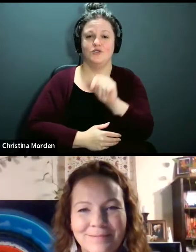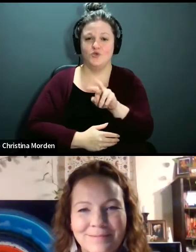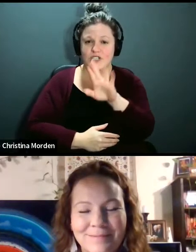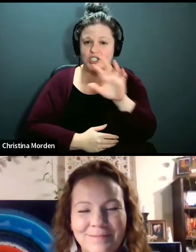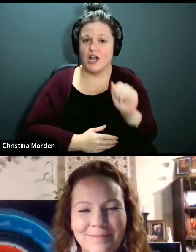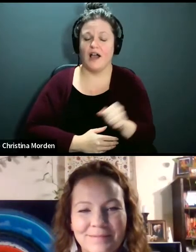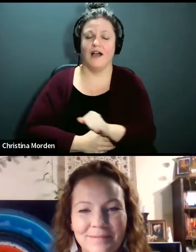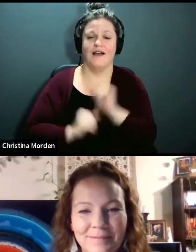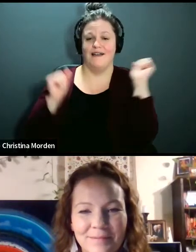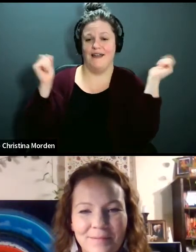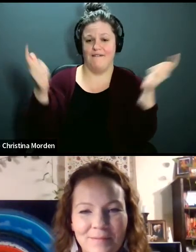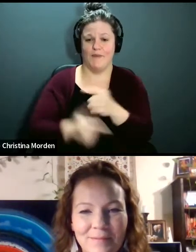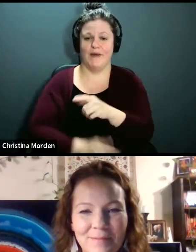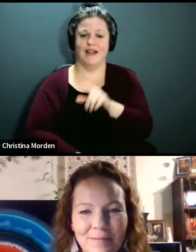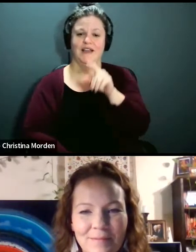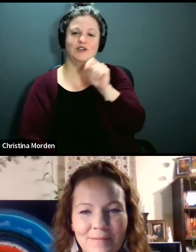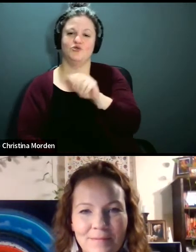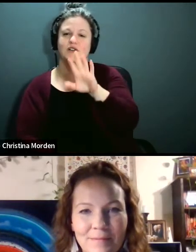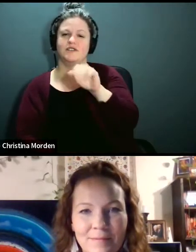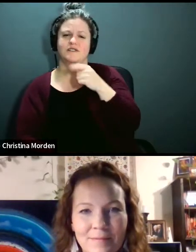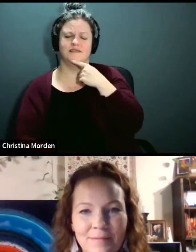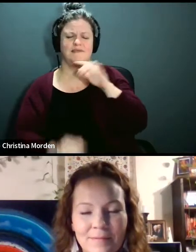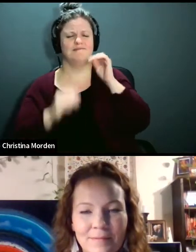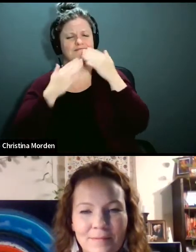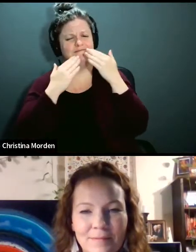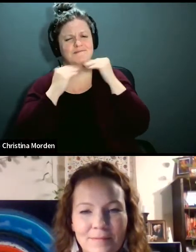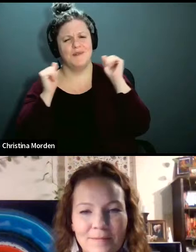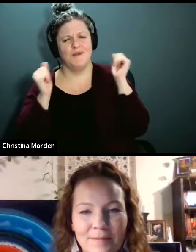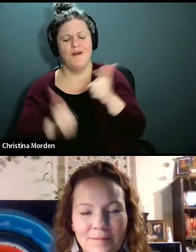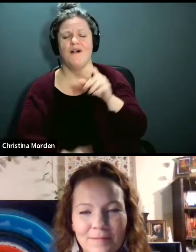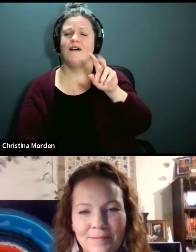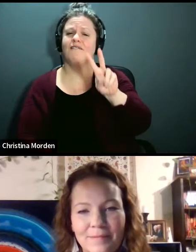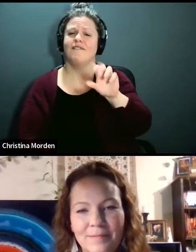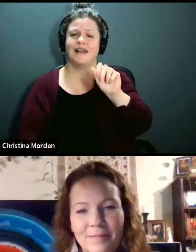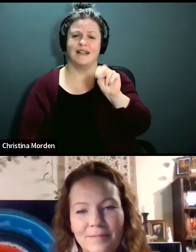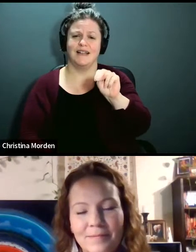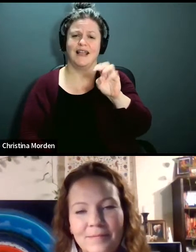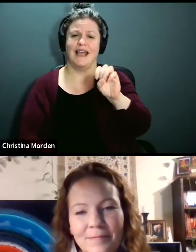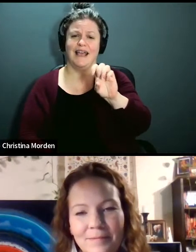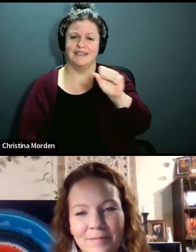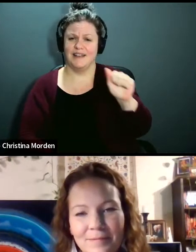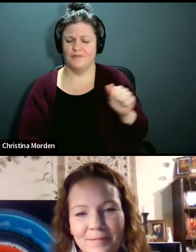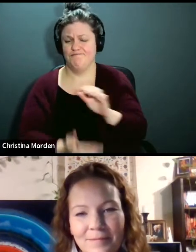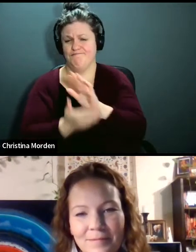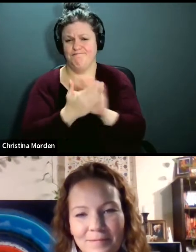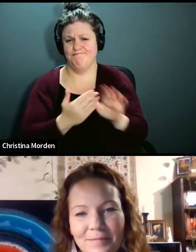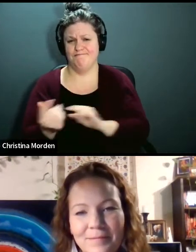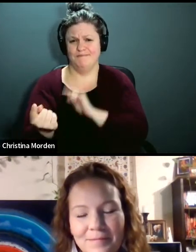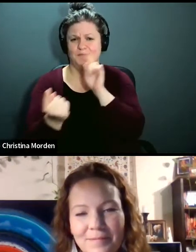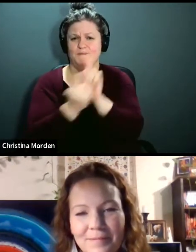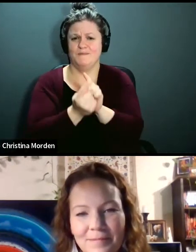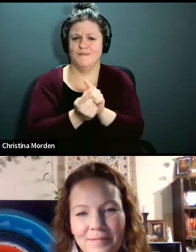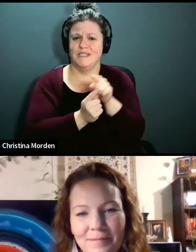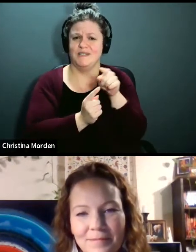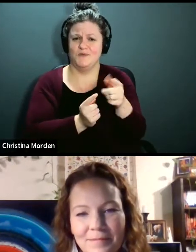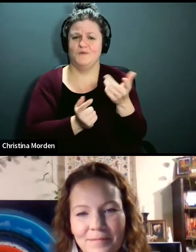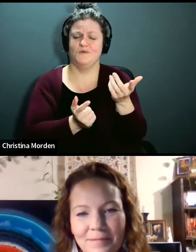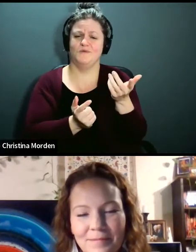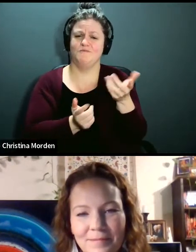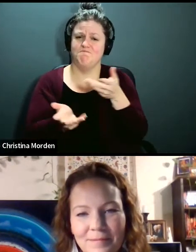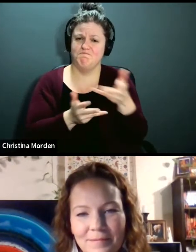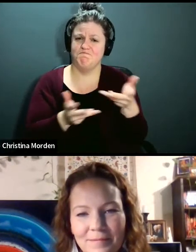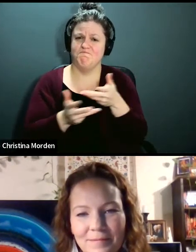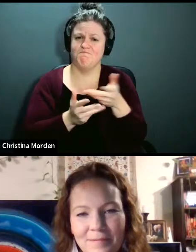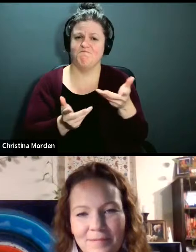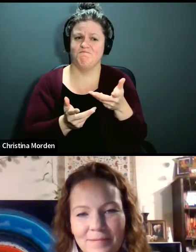yeah thank you everybody too and Vanessa it was so great to get to know you a little bit um during the